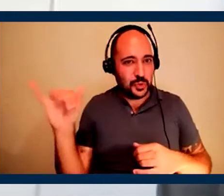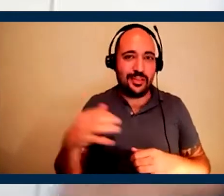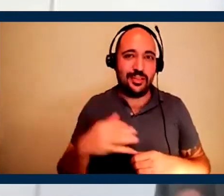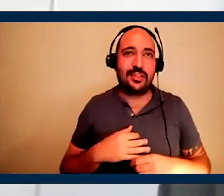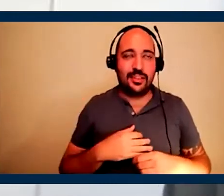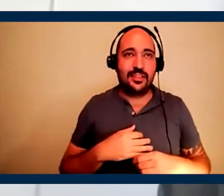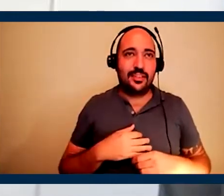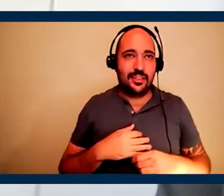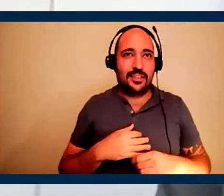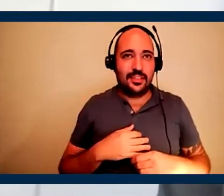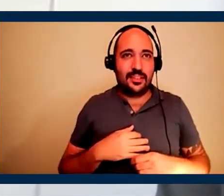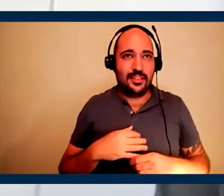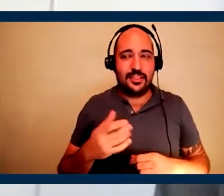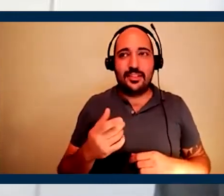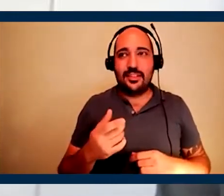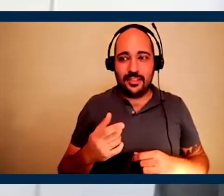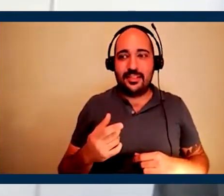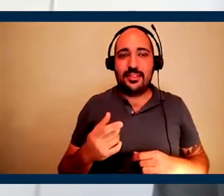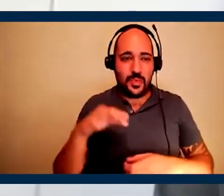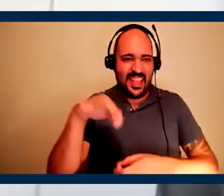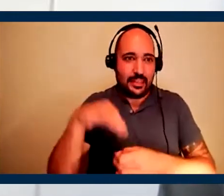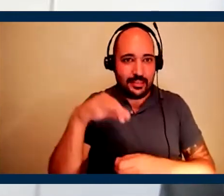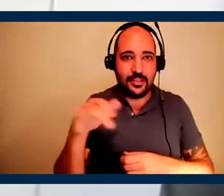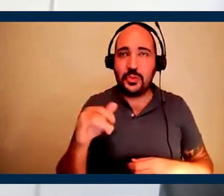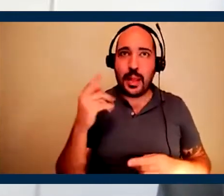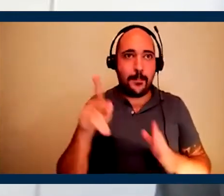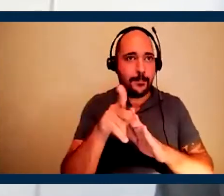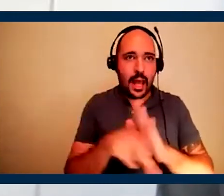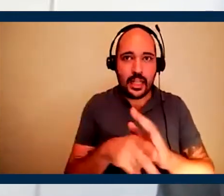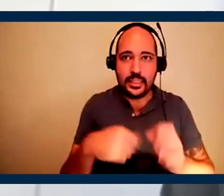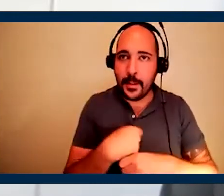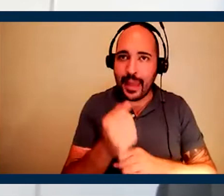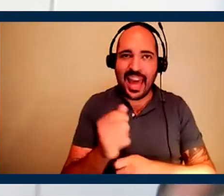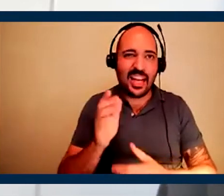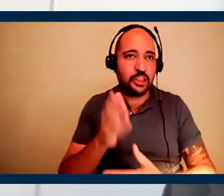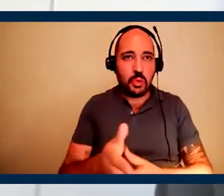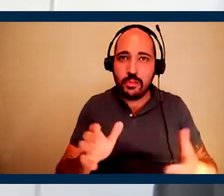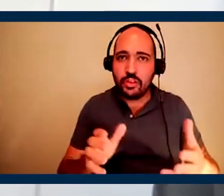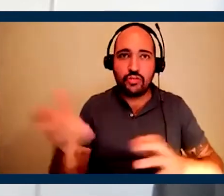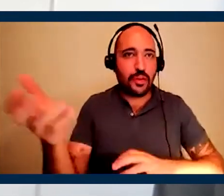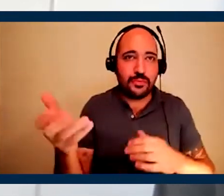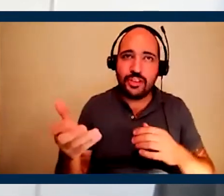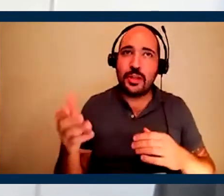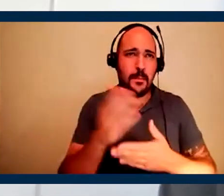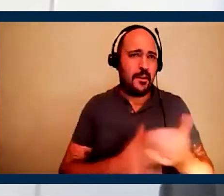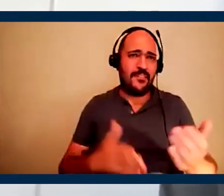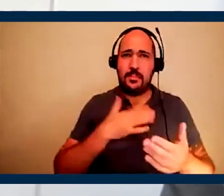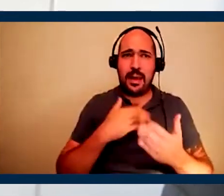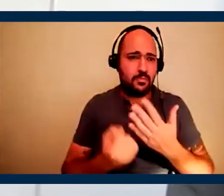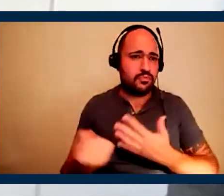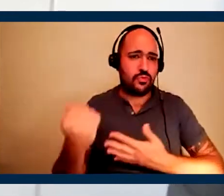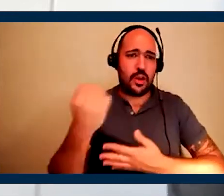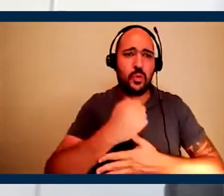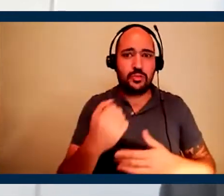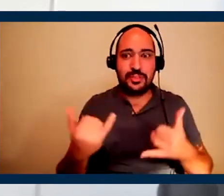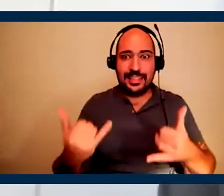policy making or shaping or disrupting has always been a part of my priorities. Right. And so just to be in a